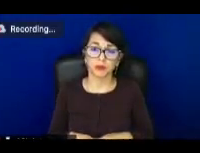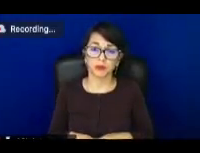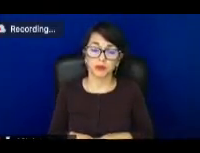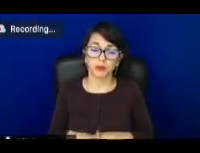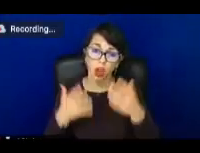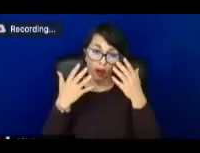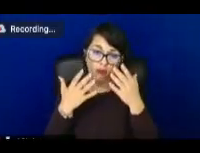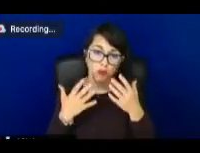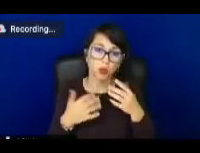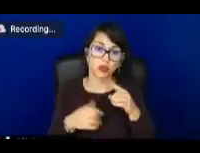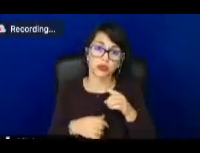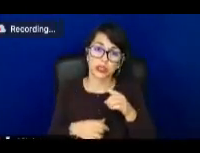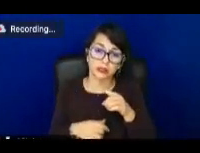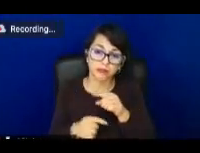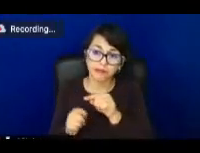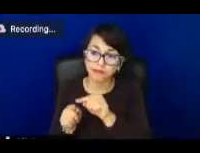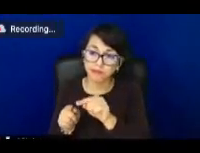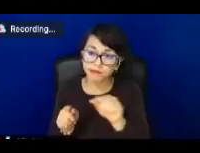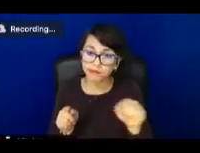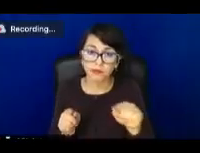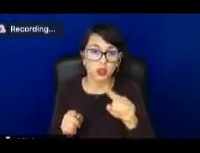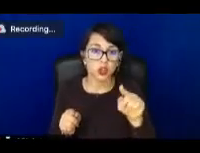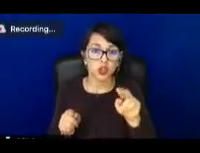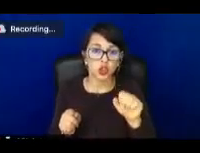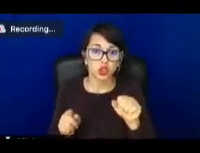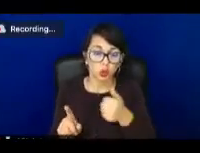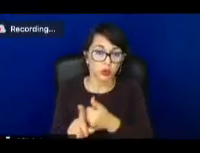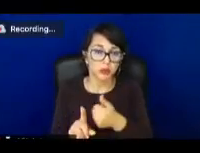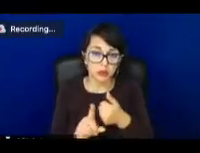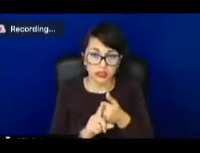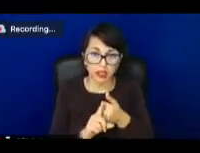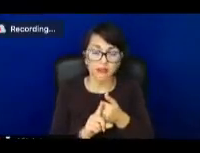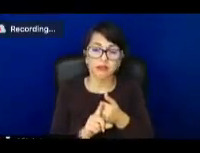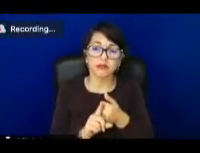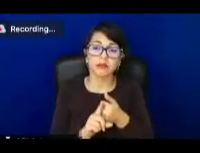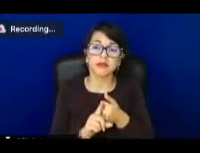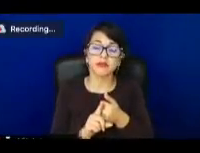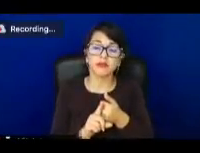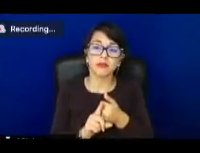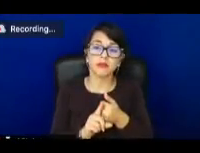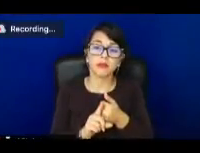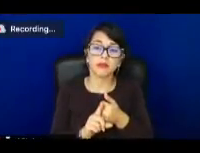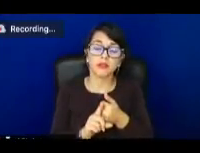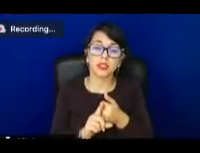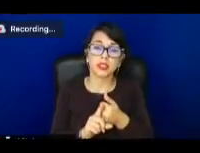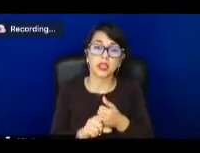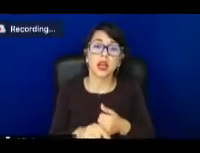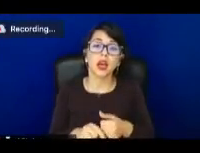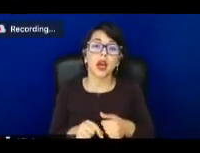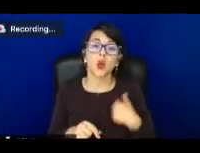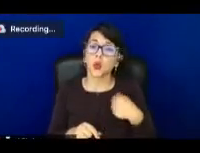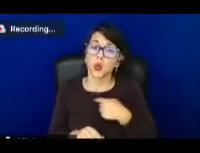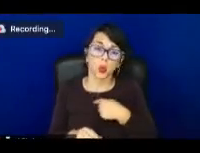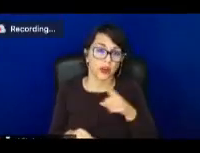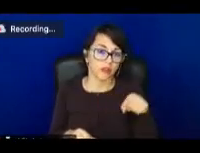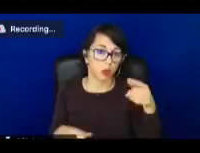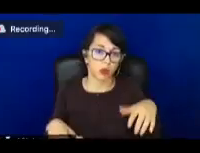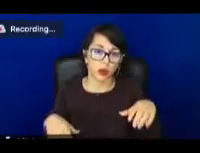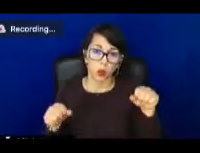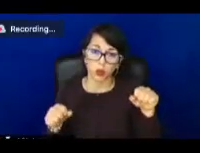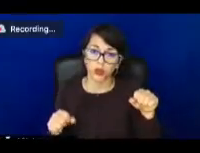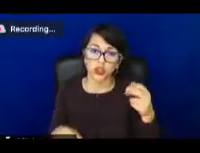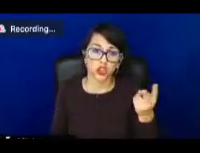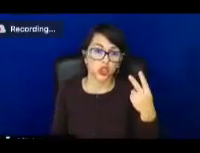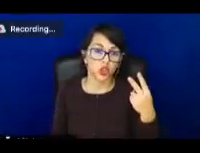locations only have many of the zones only have 2 input meetings, and I think we're